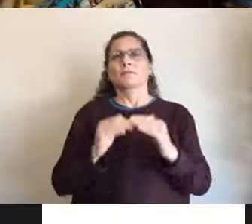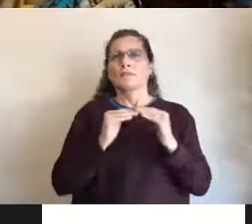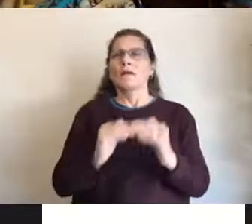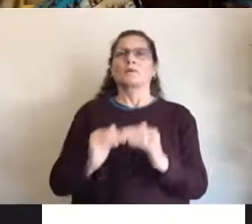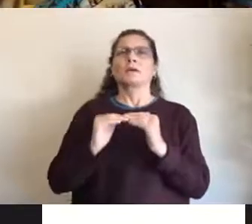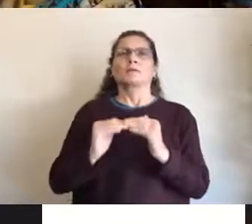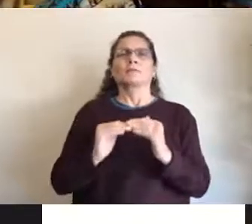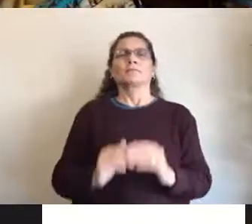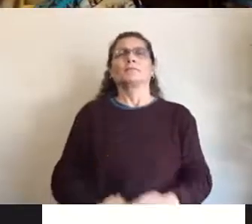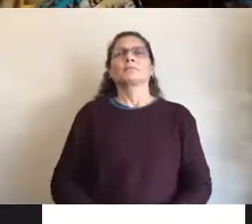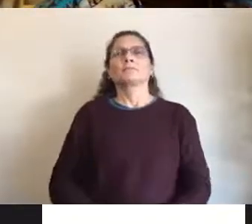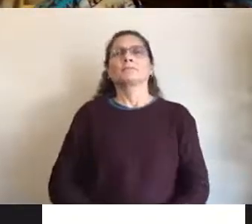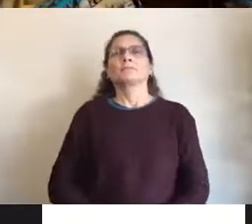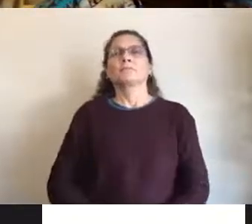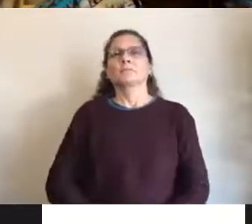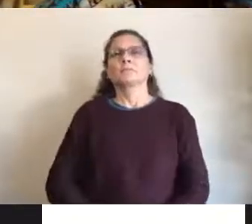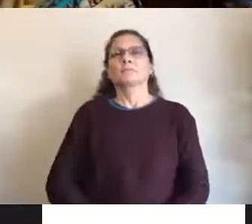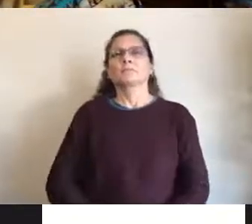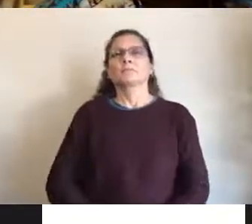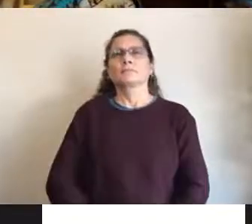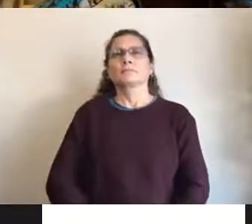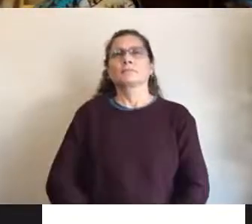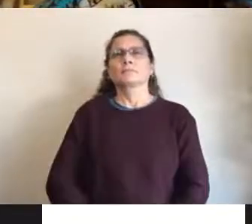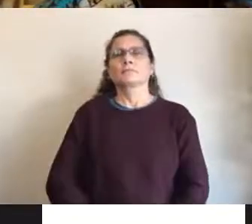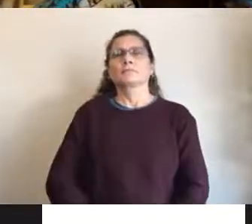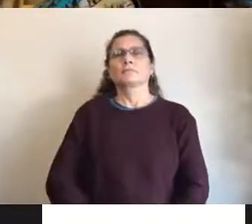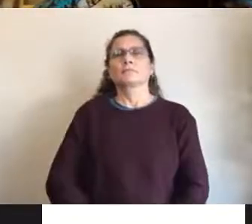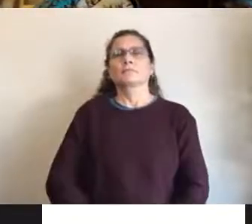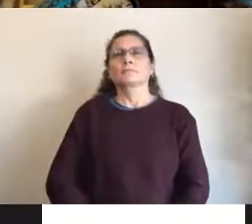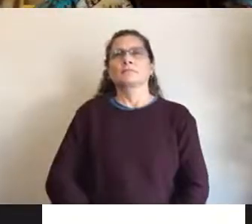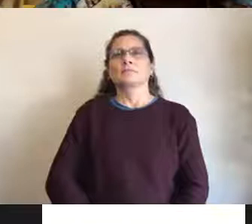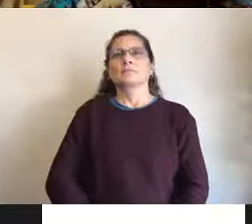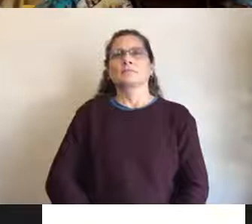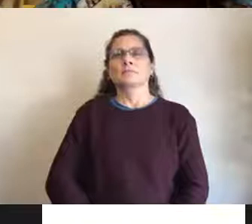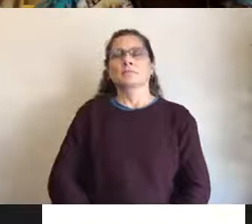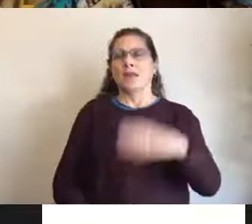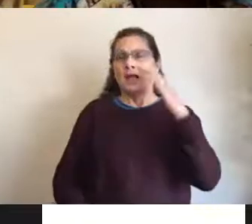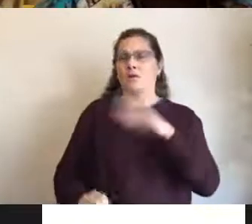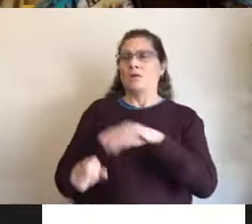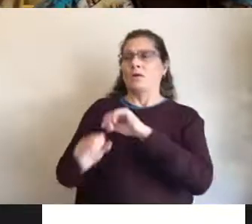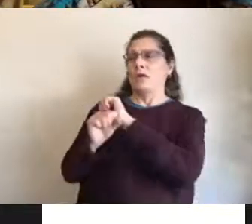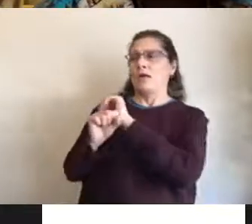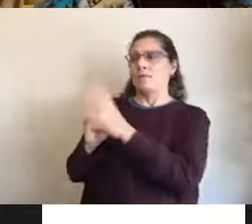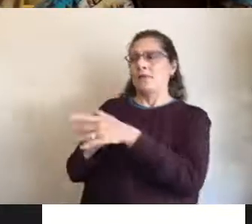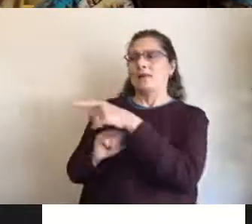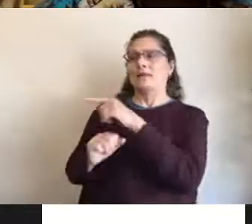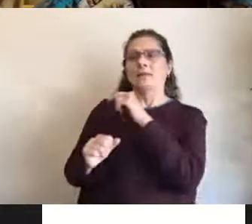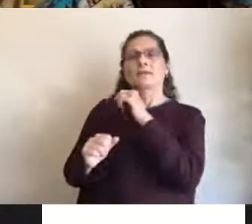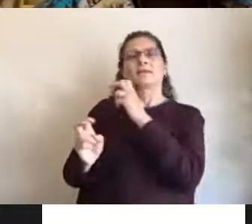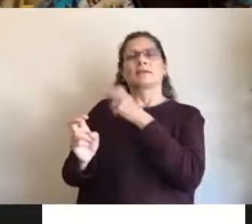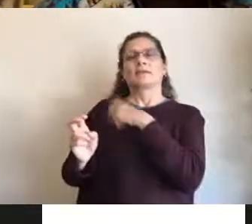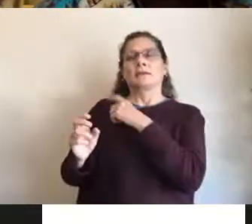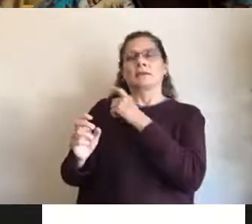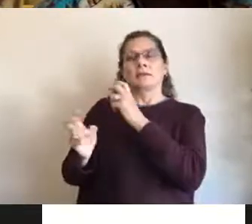doesn't obstruct democracy. Those election officials, those poll workers and volunteers are the true heroes of the election process, and